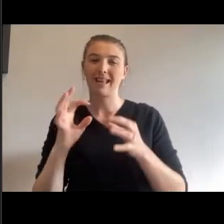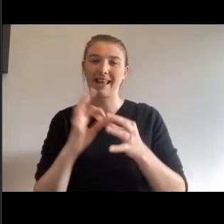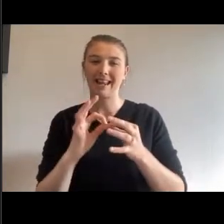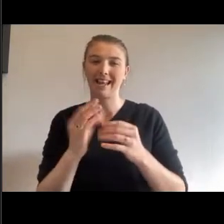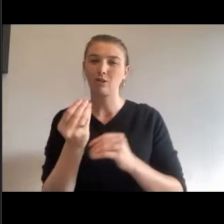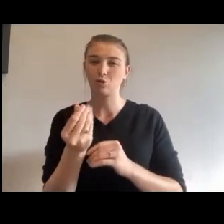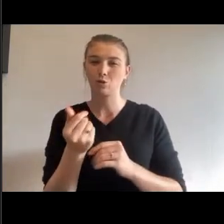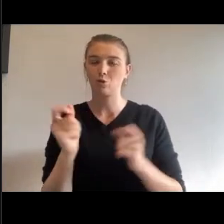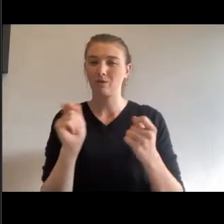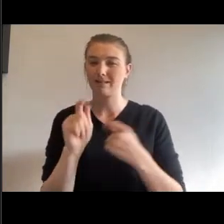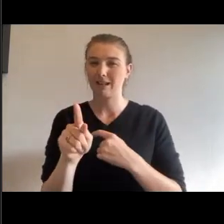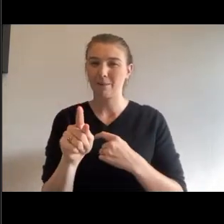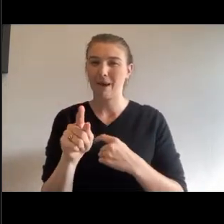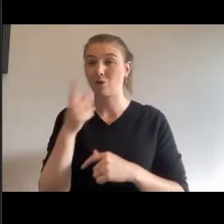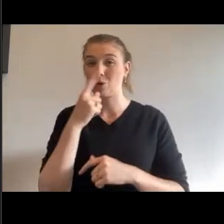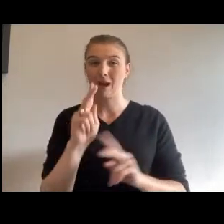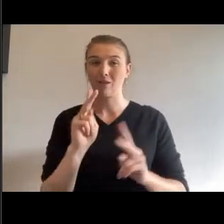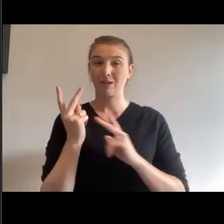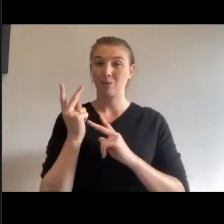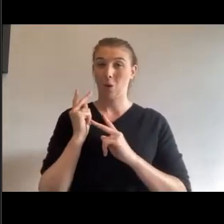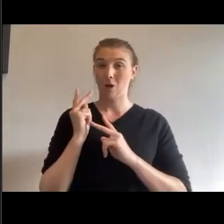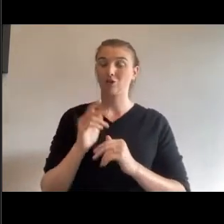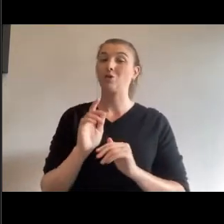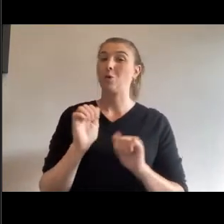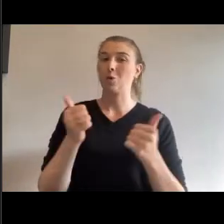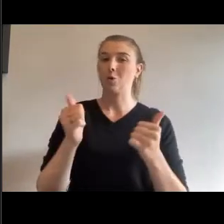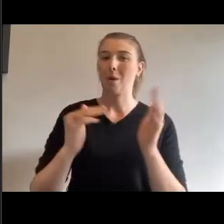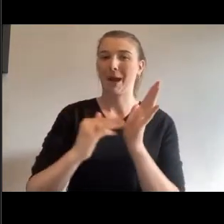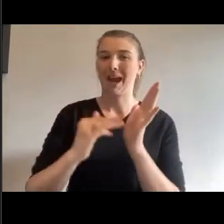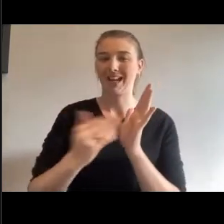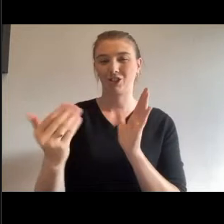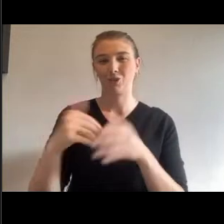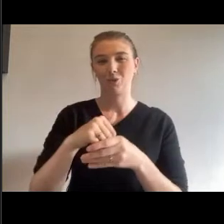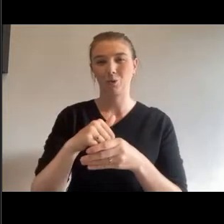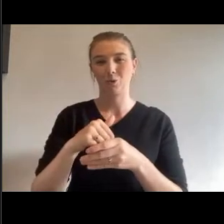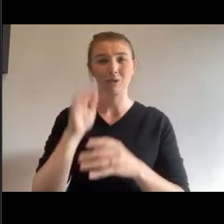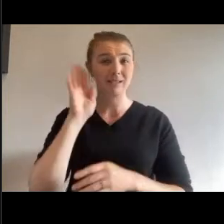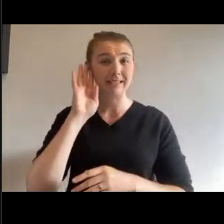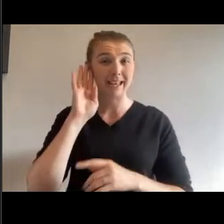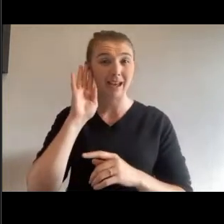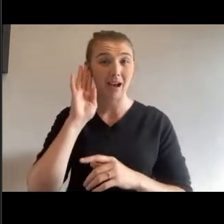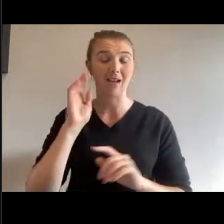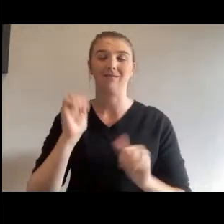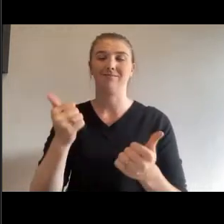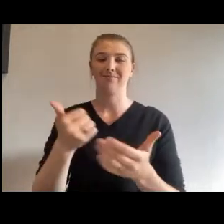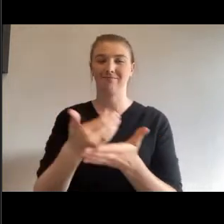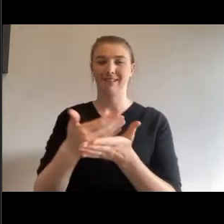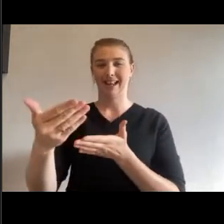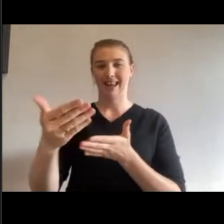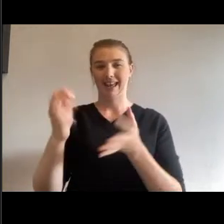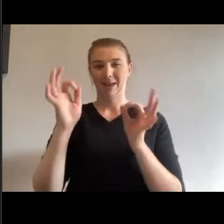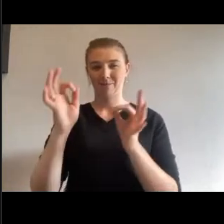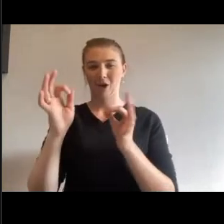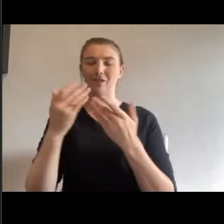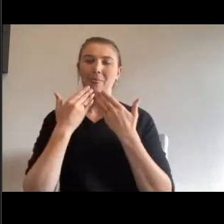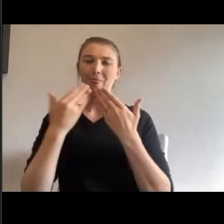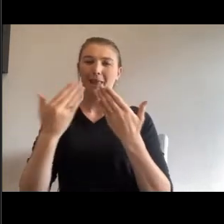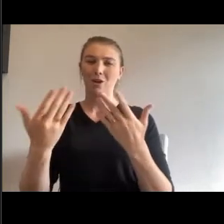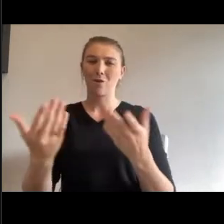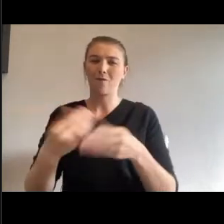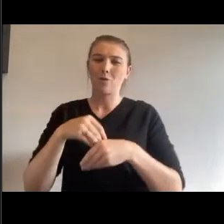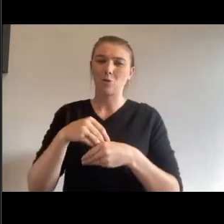time. Mahesh, there you are. Excellent. Can you hear me, Ben? We can hear you clearly as well. Thank you so much for joining